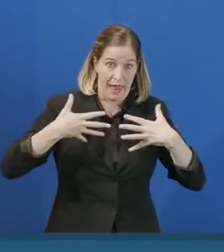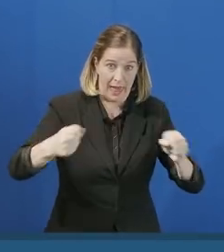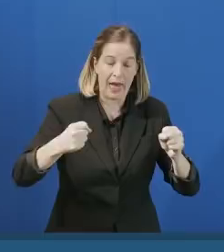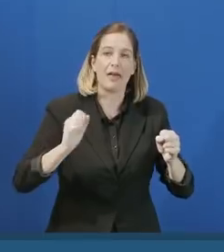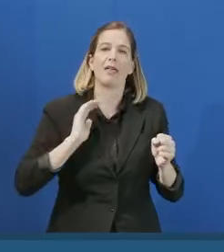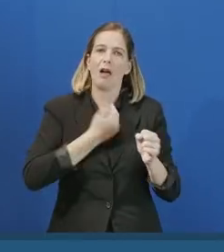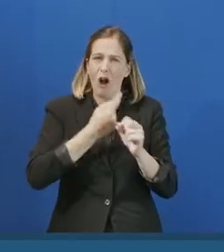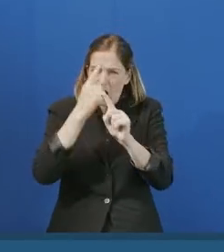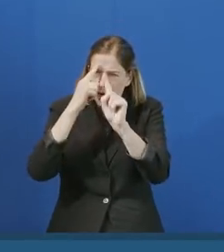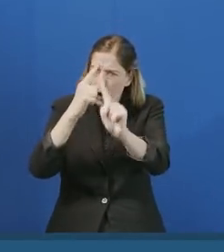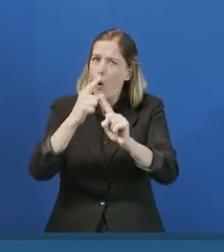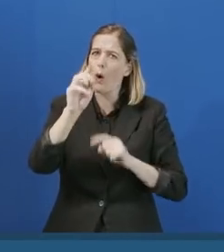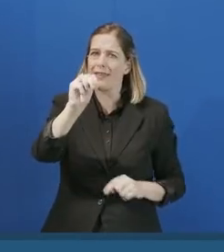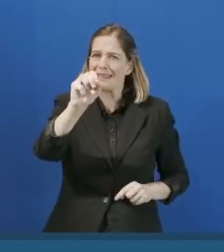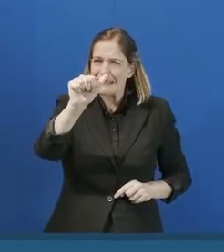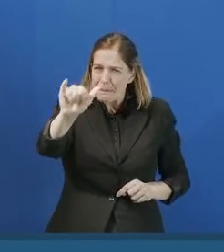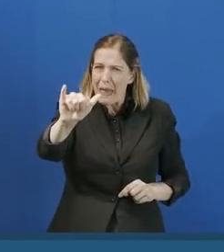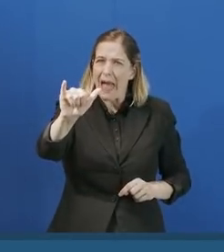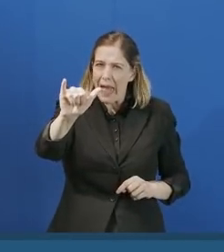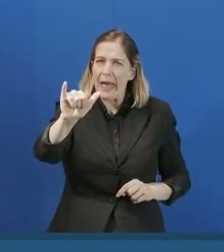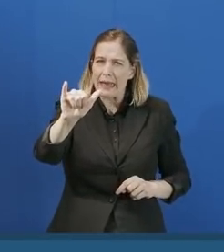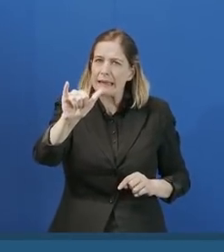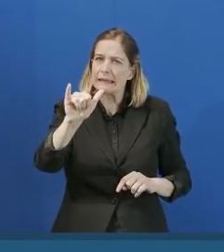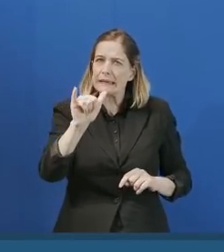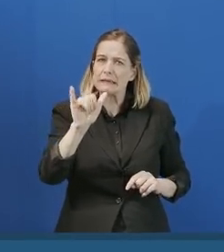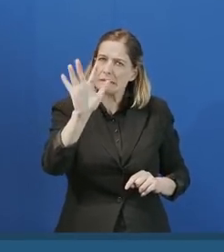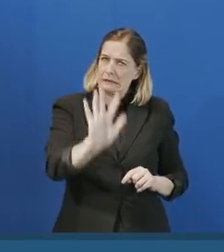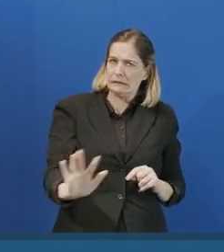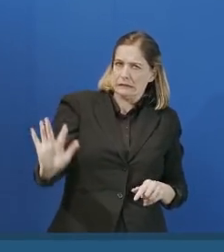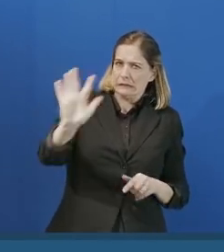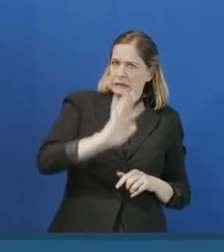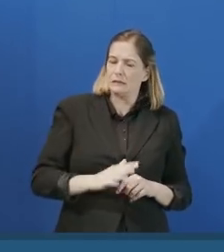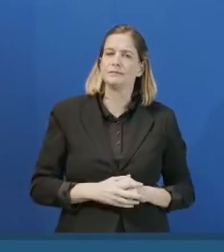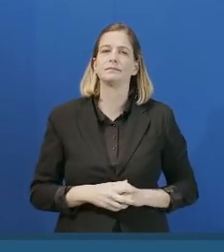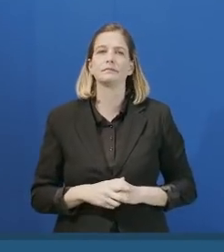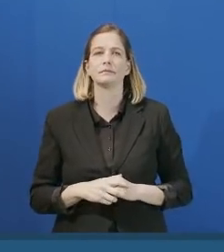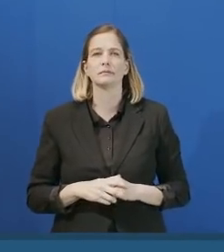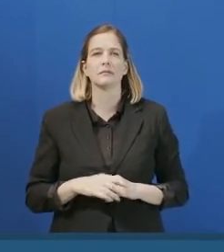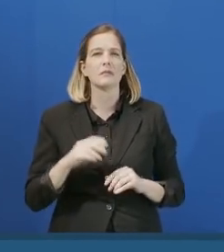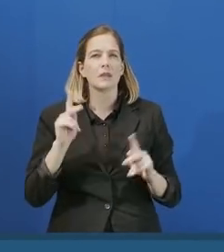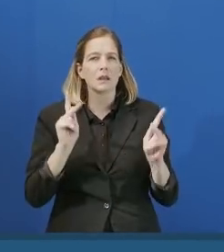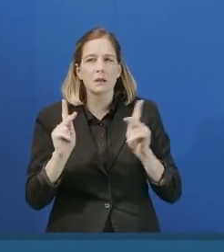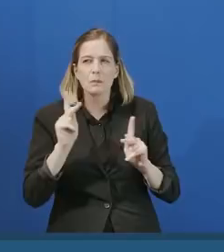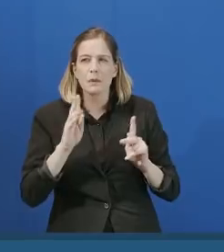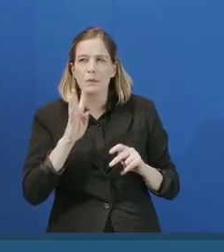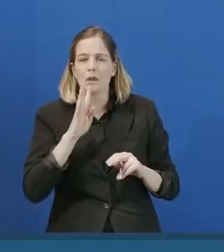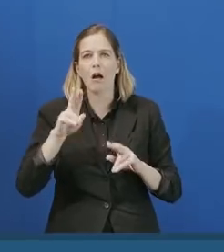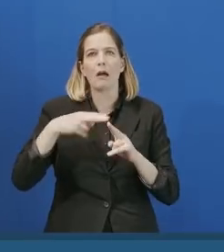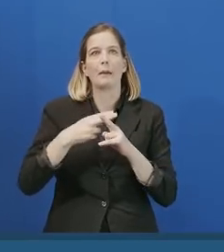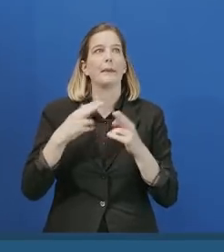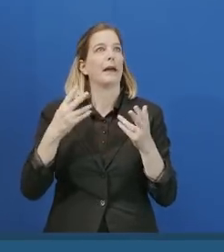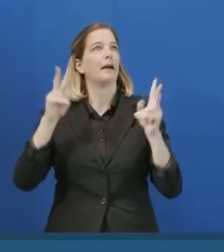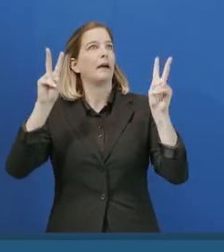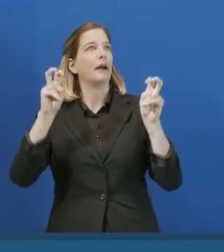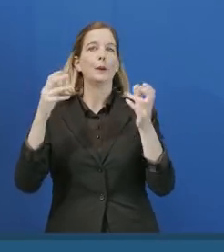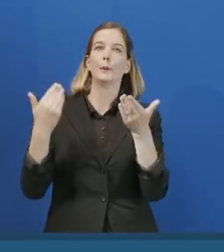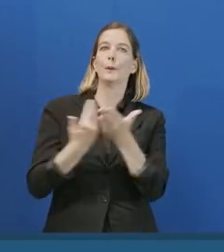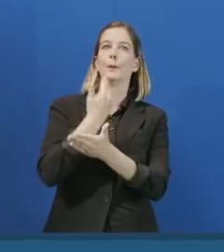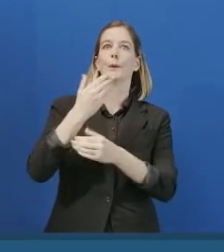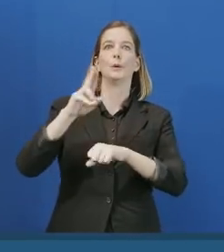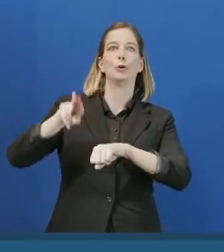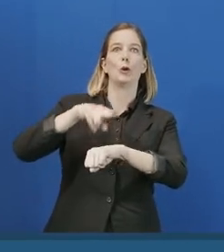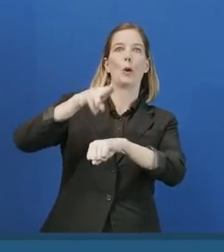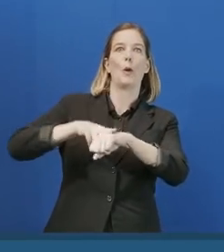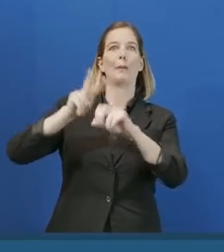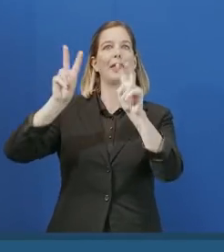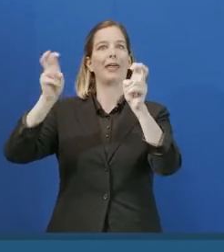for best practices. A lot of people are talking about a new normal that's going to happen going forward. I'd like to think of it